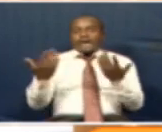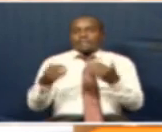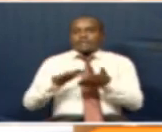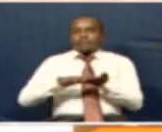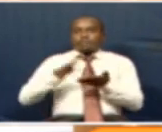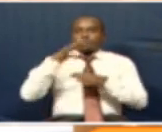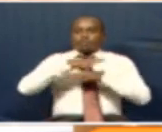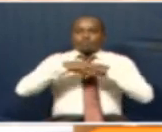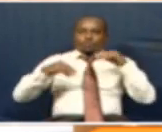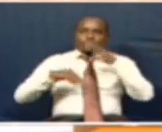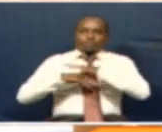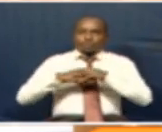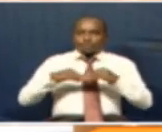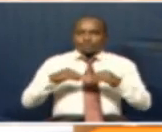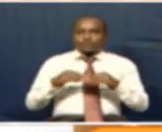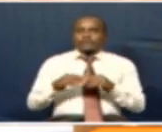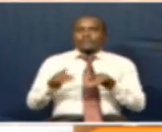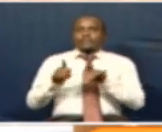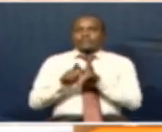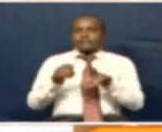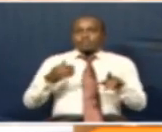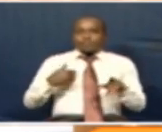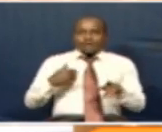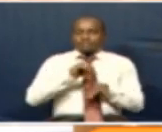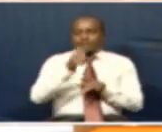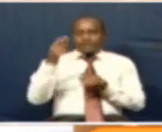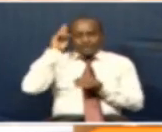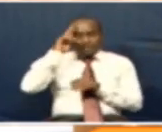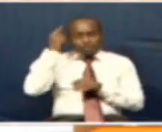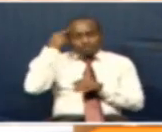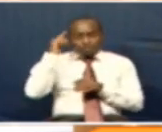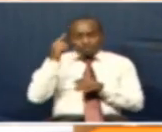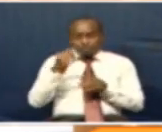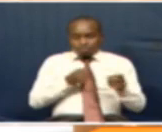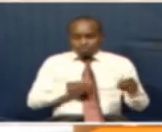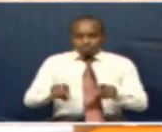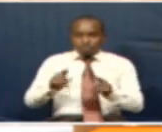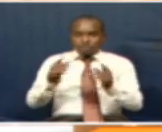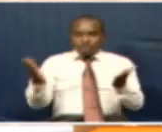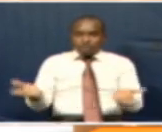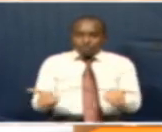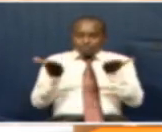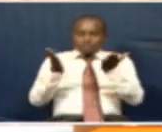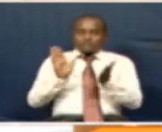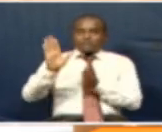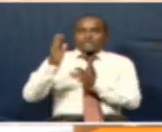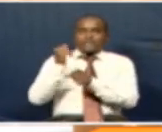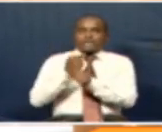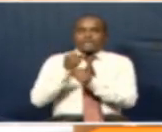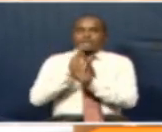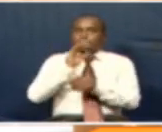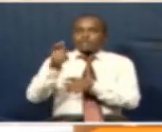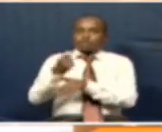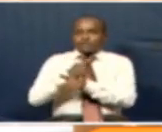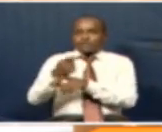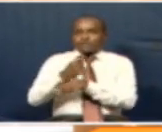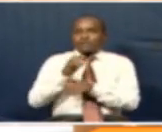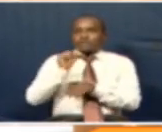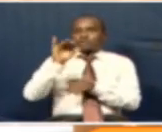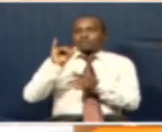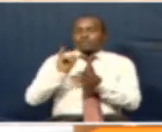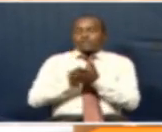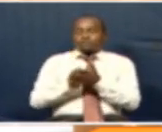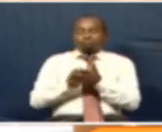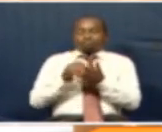and used to. There are also other reasons of opportunities to advance their careers by training, and so you find